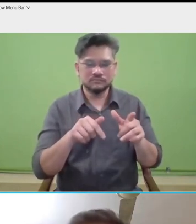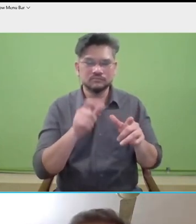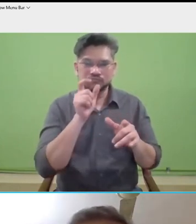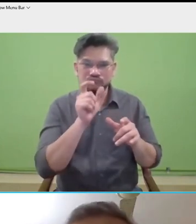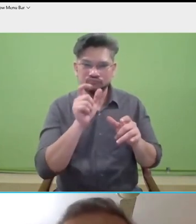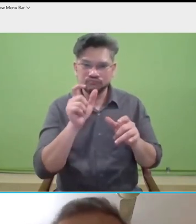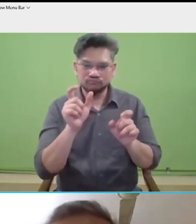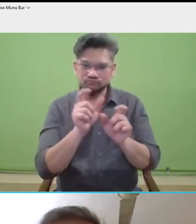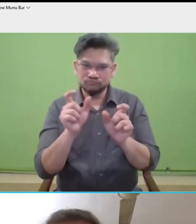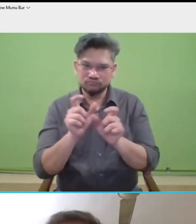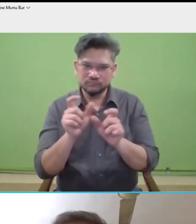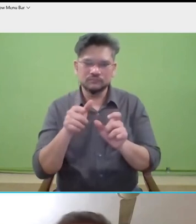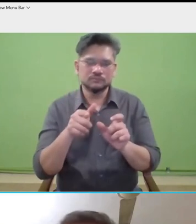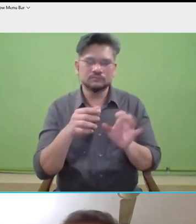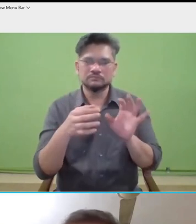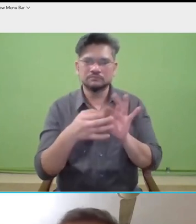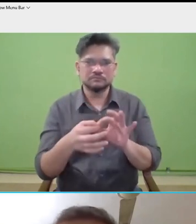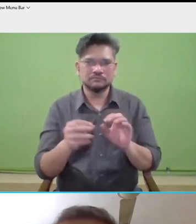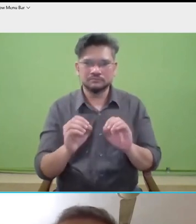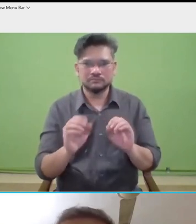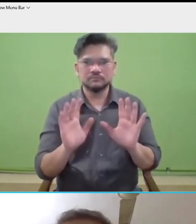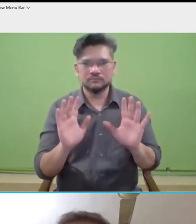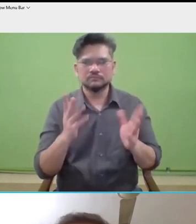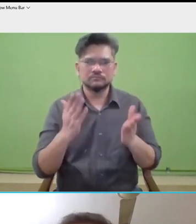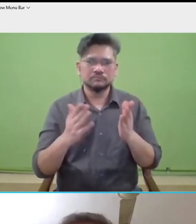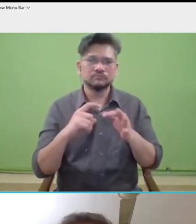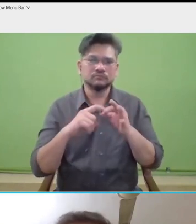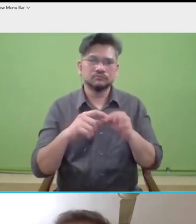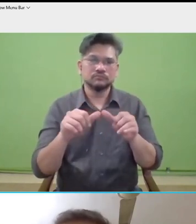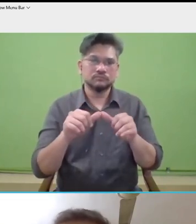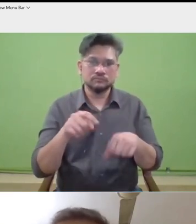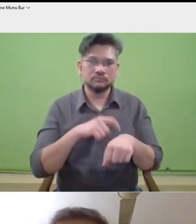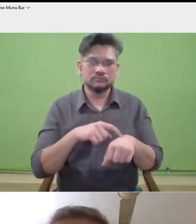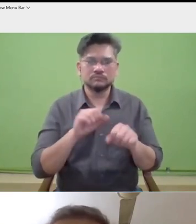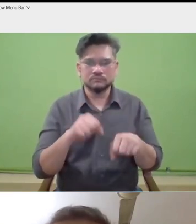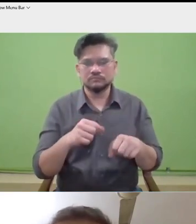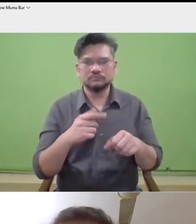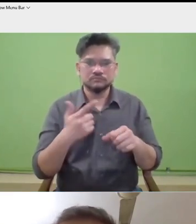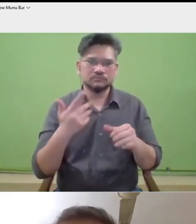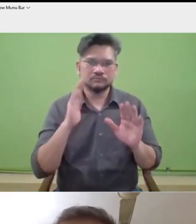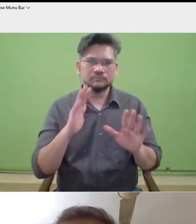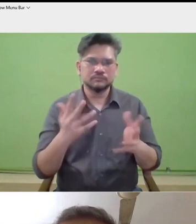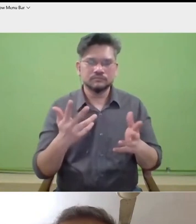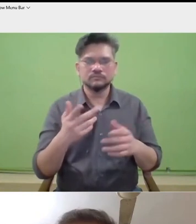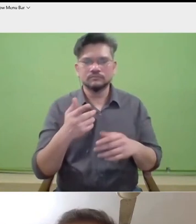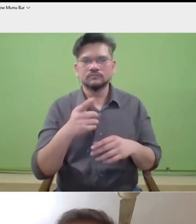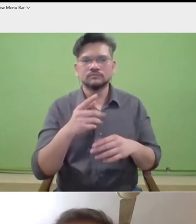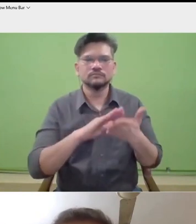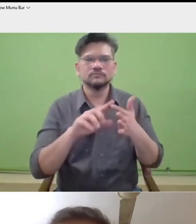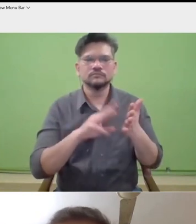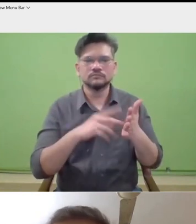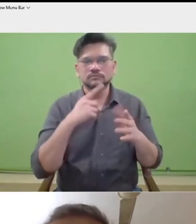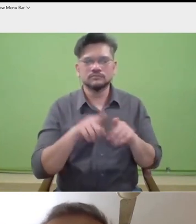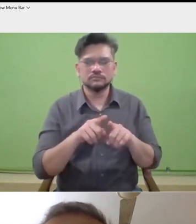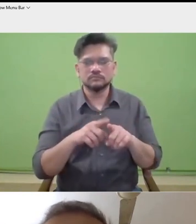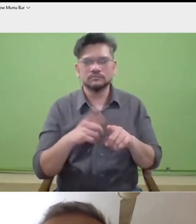but if there is uh only time maybe during the question answer session i think we can do that during the qa tomorrow if yeah